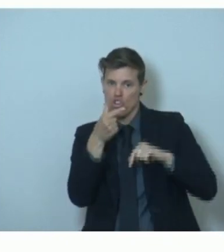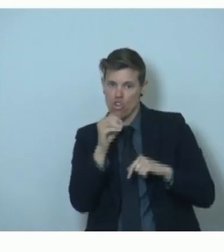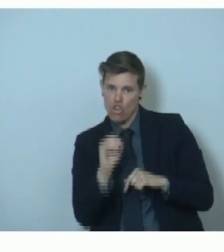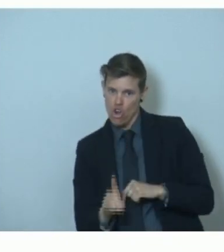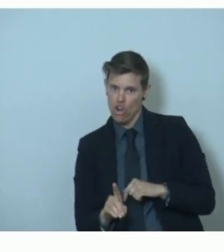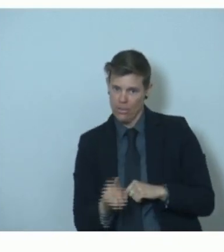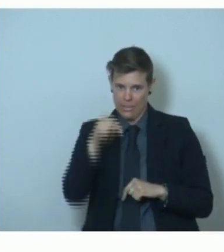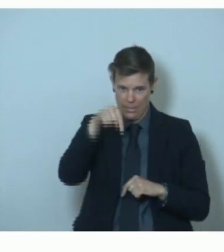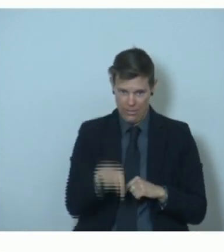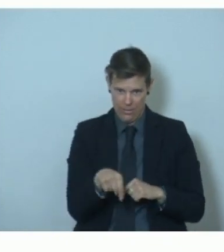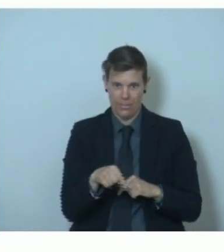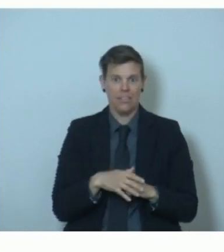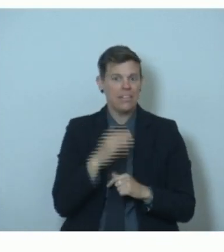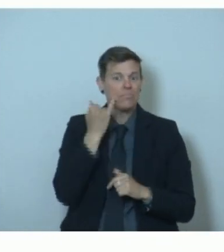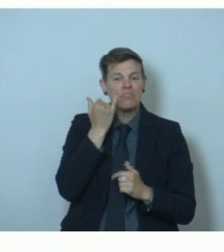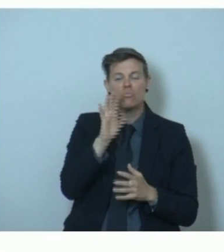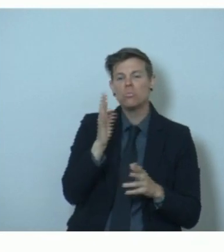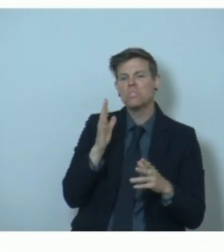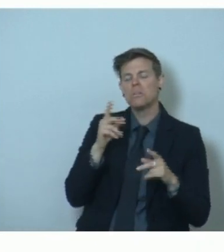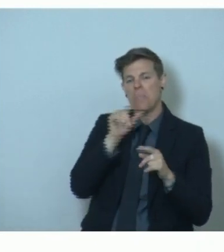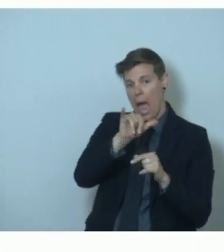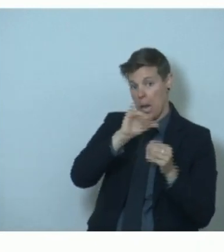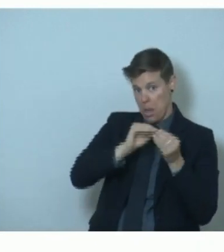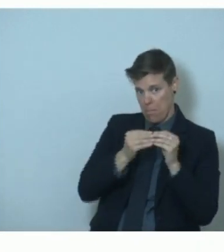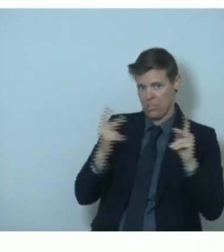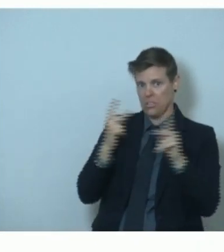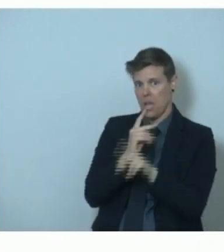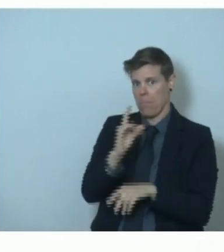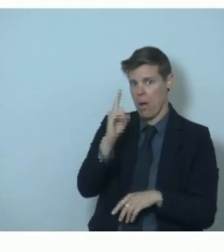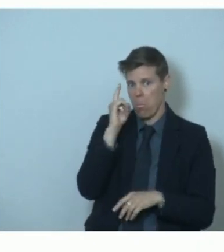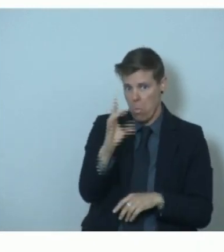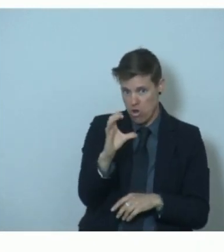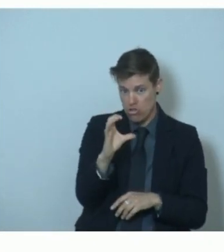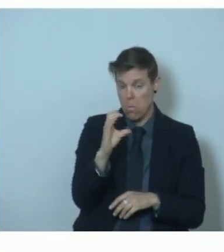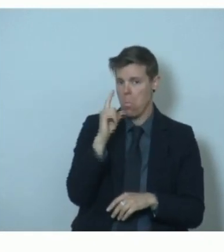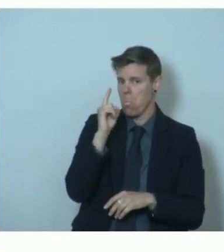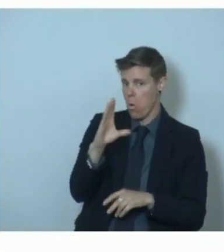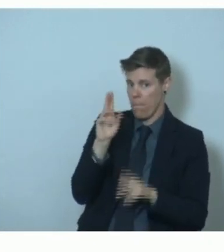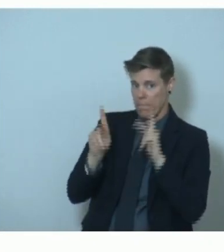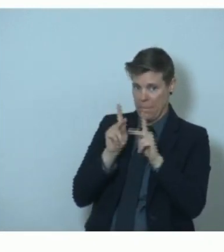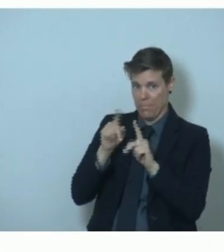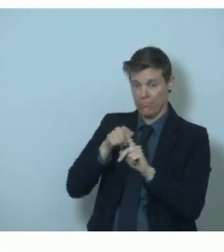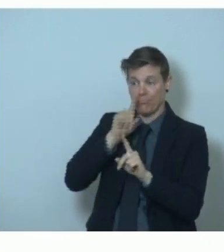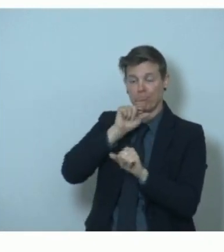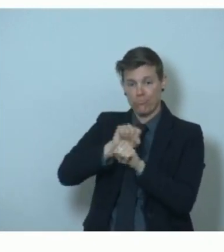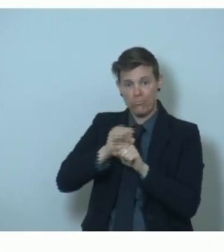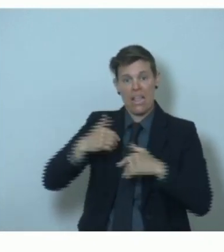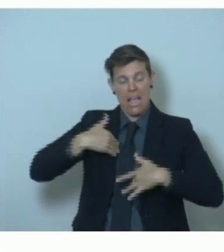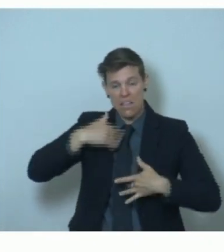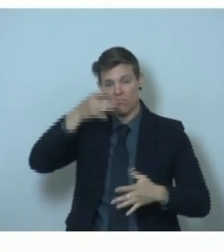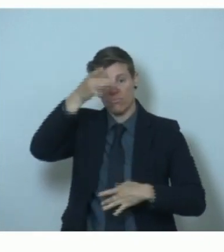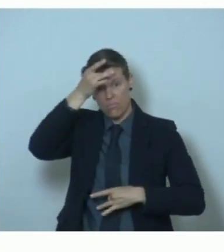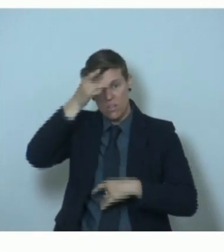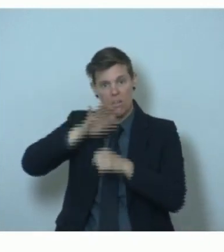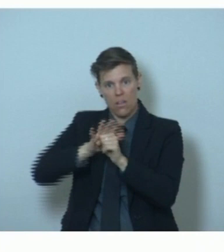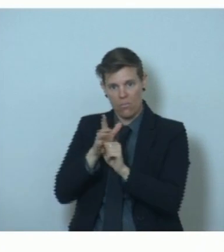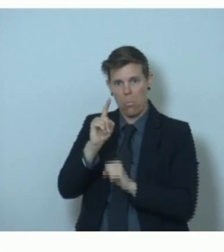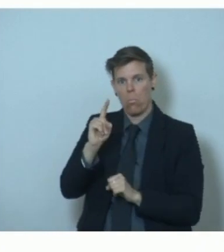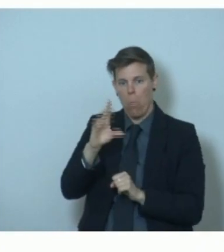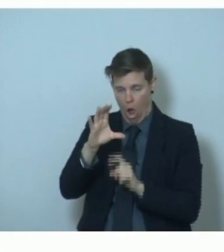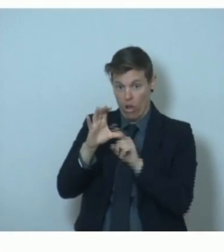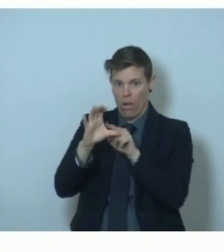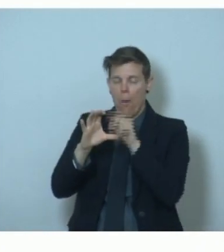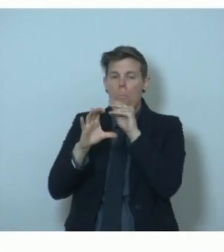that 100 people with COVID would infect. So if we had 100 people with COVID right now, they would pass that on to